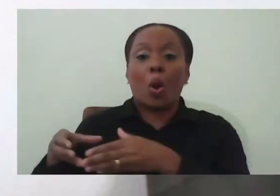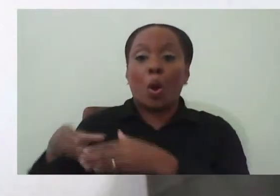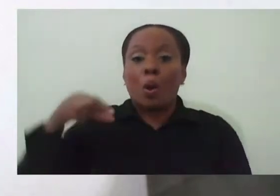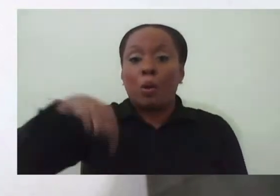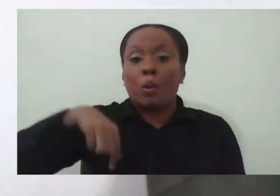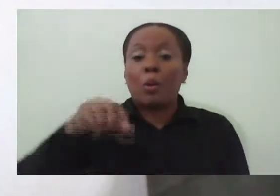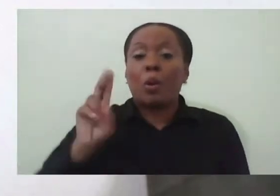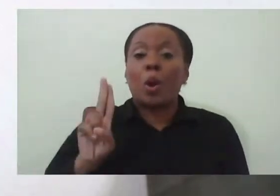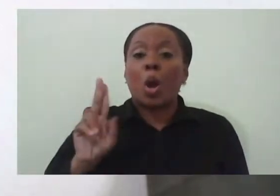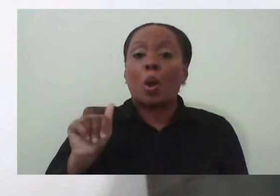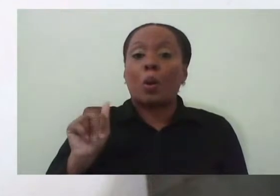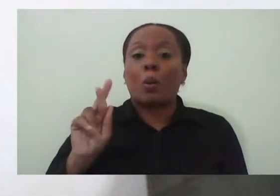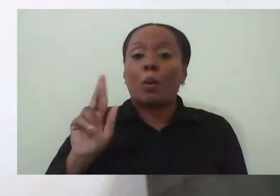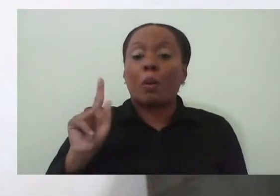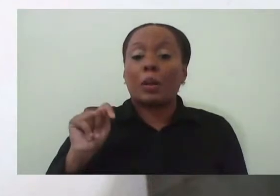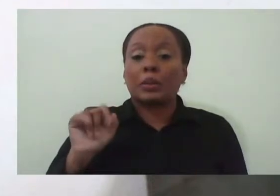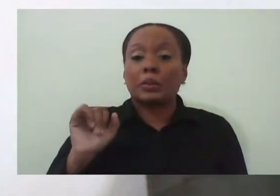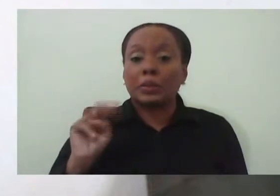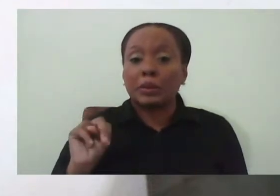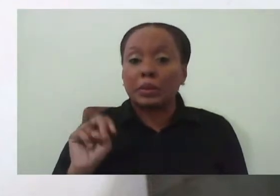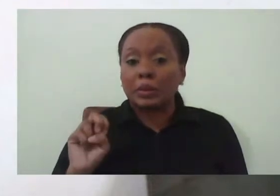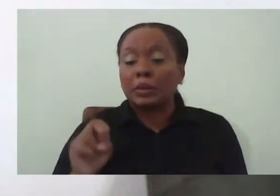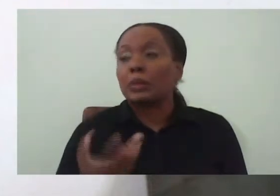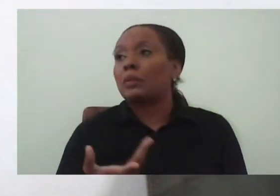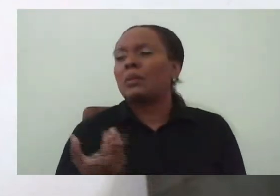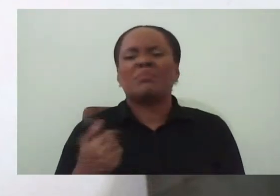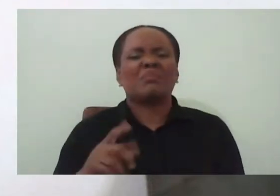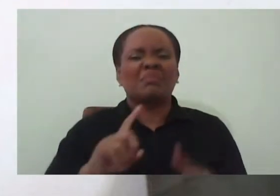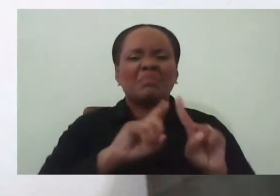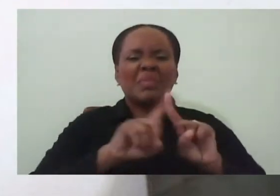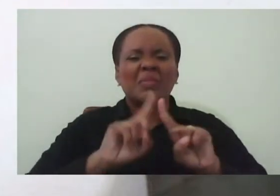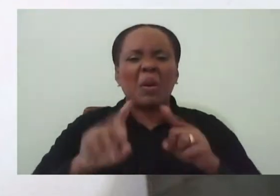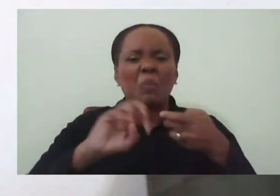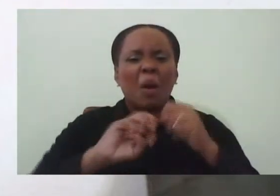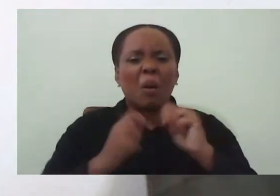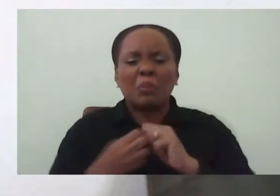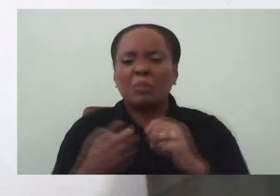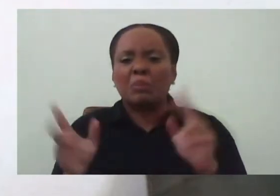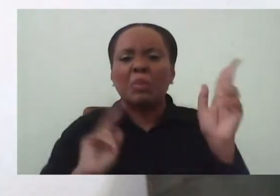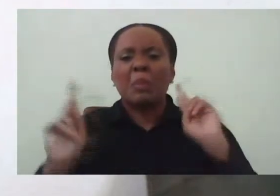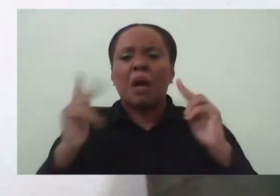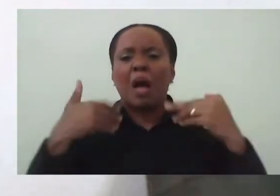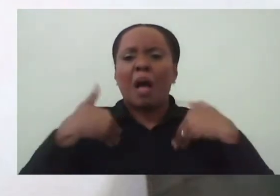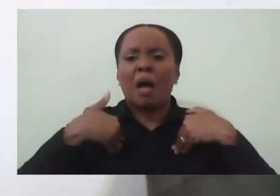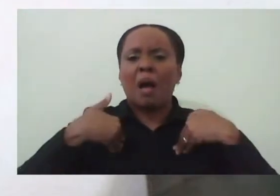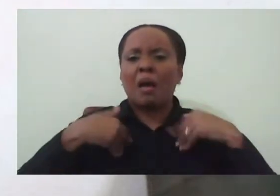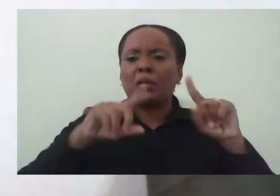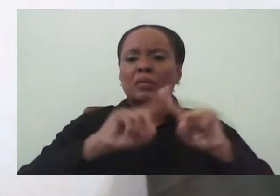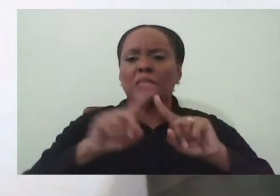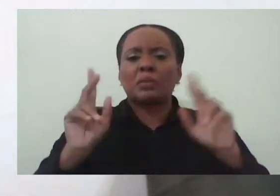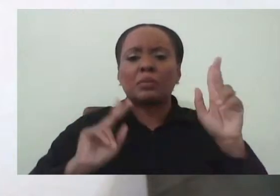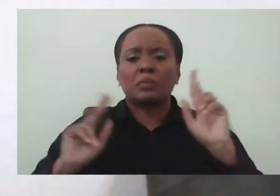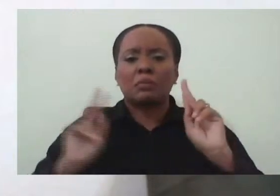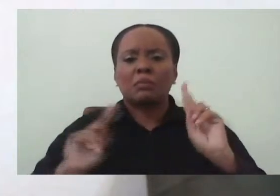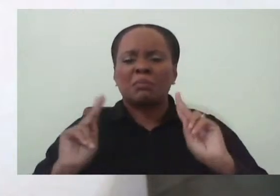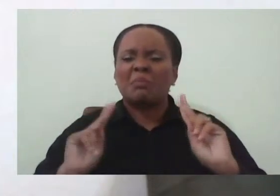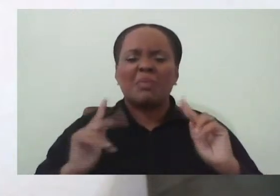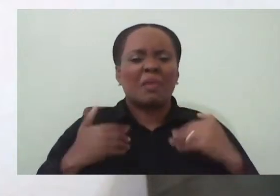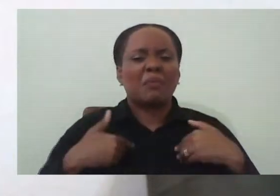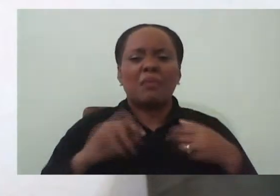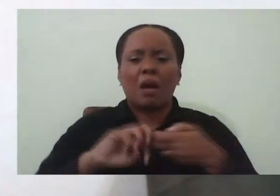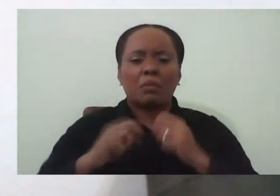are several challenges that people have out there. And that is why we have brought these two doctors for you